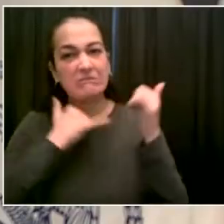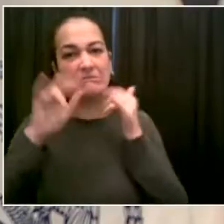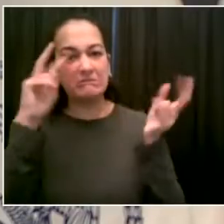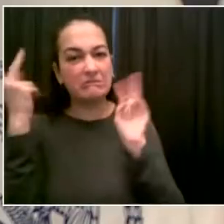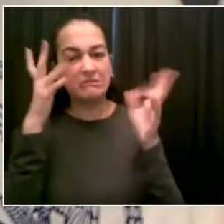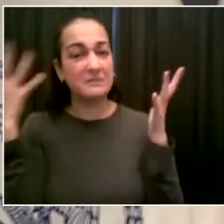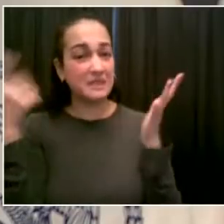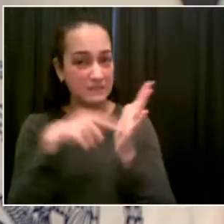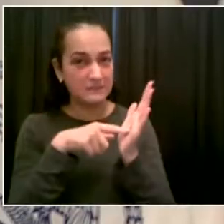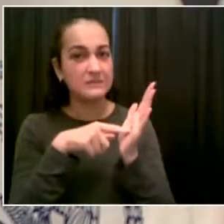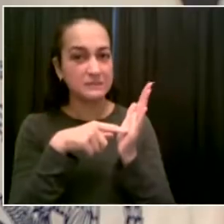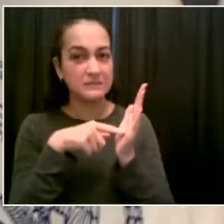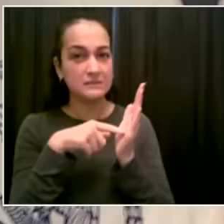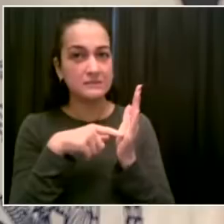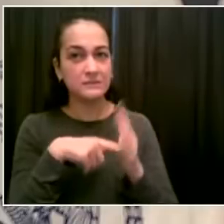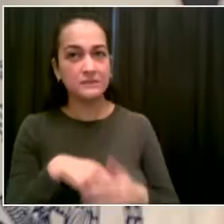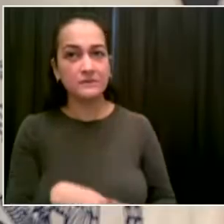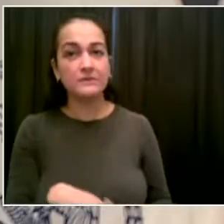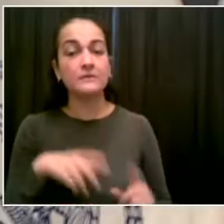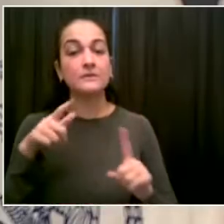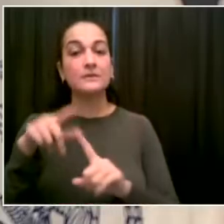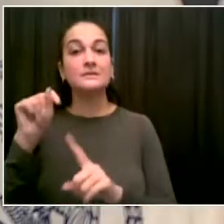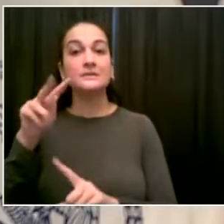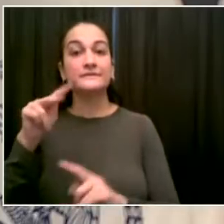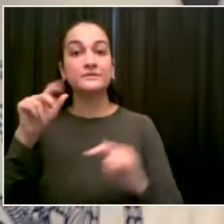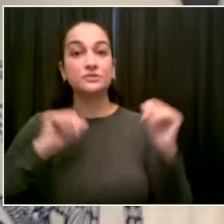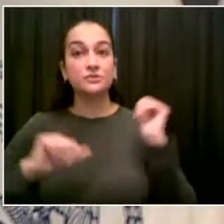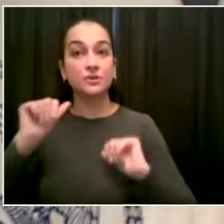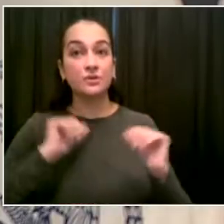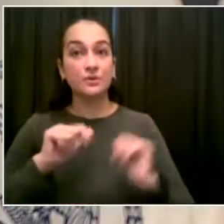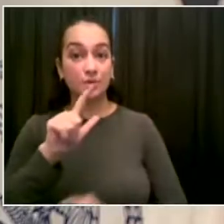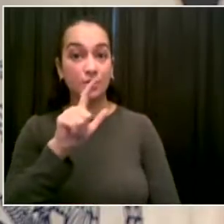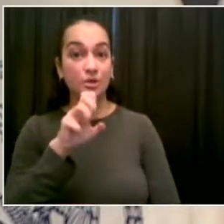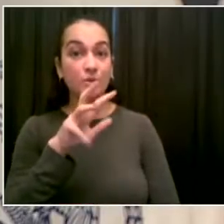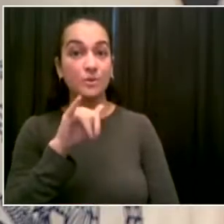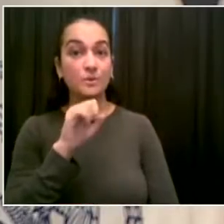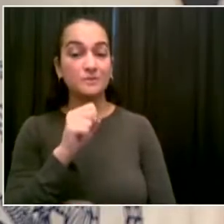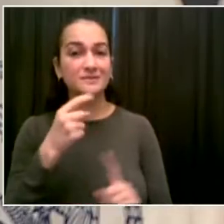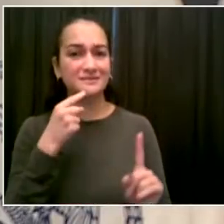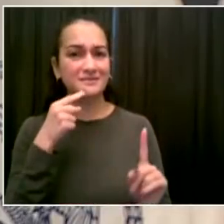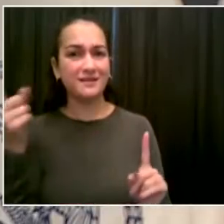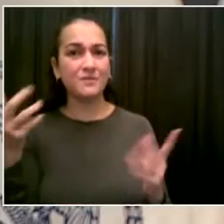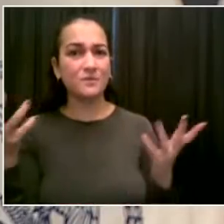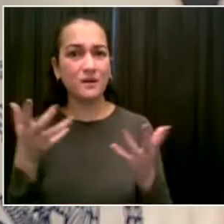the examples you offered, I mean, there really weren't any specifics there. I think you said,